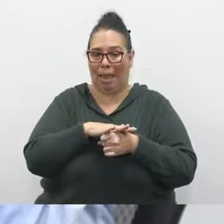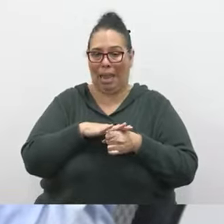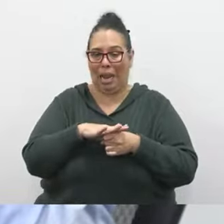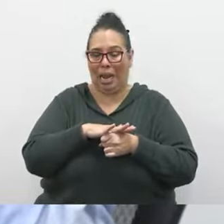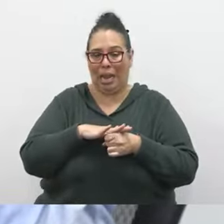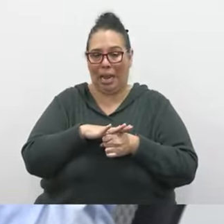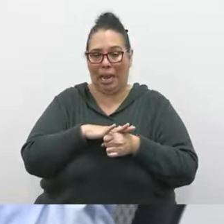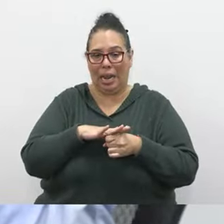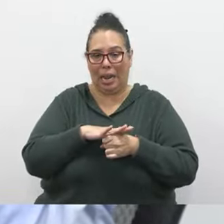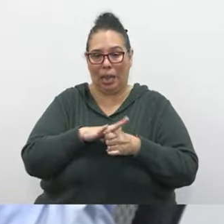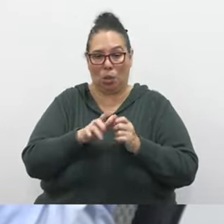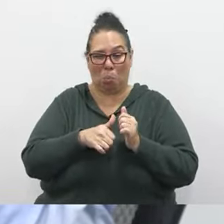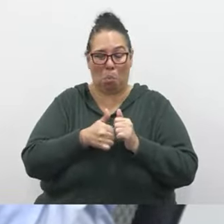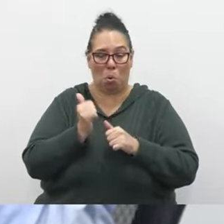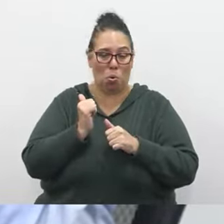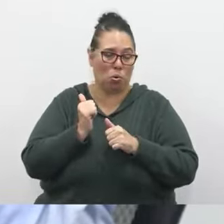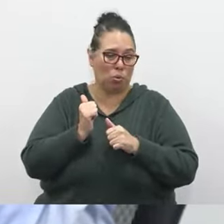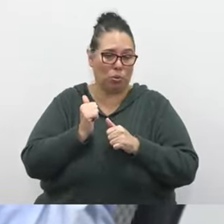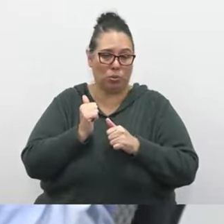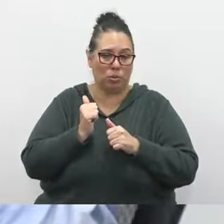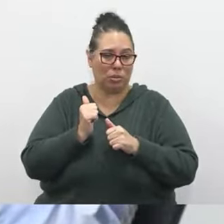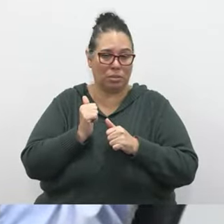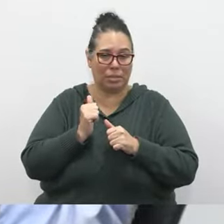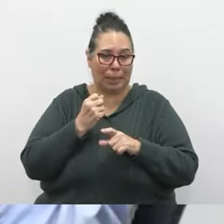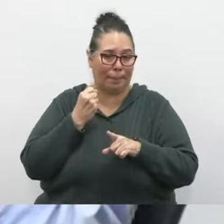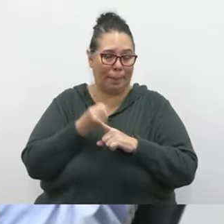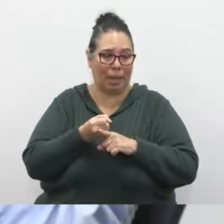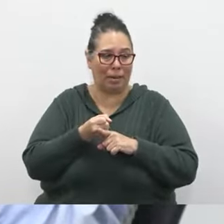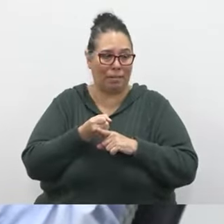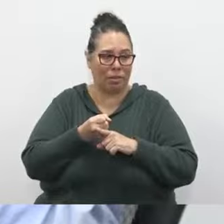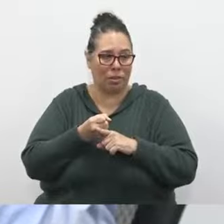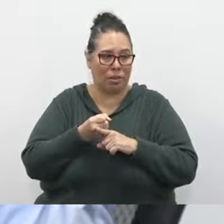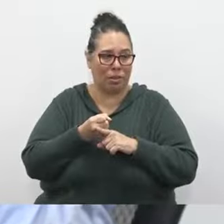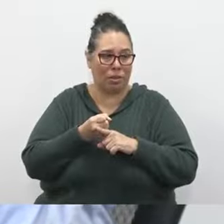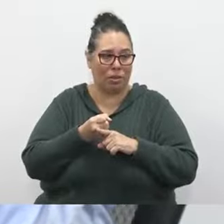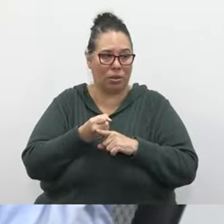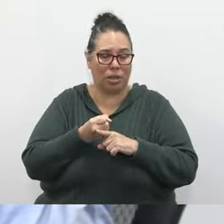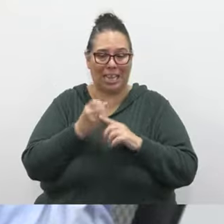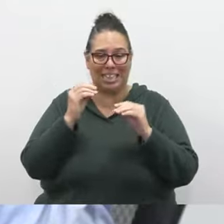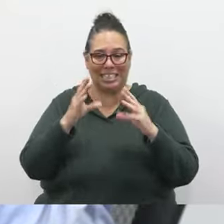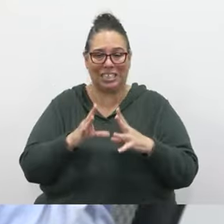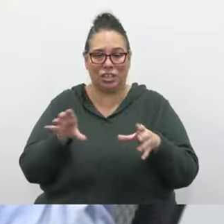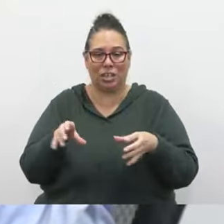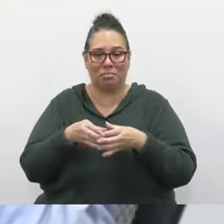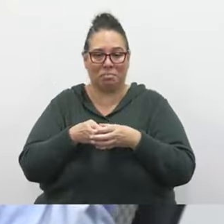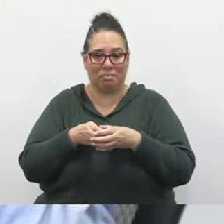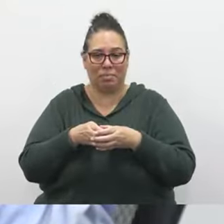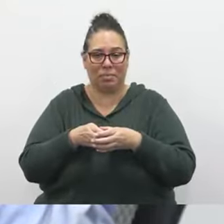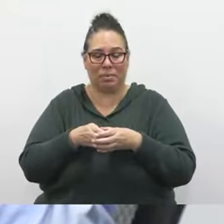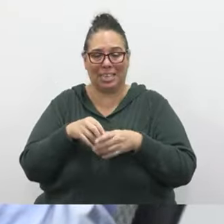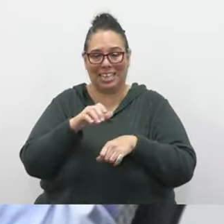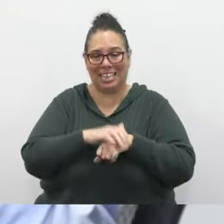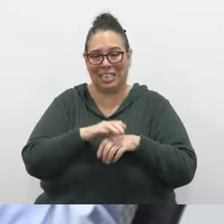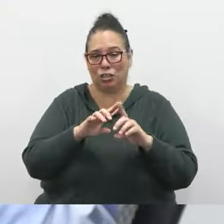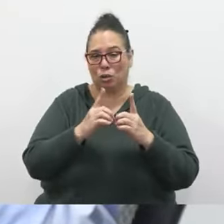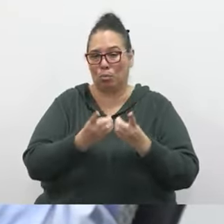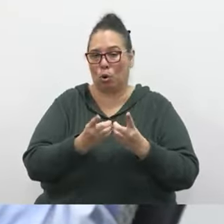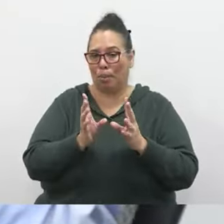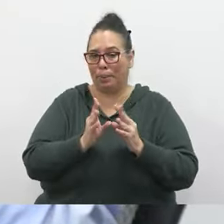the most, that's most impactful is when our teachers come together in their ELA or English department